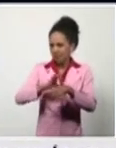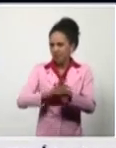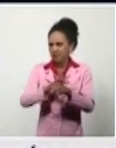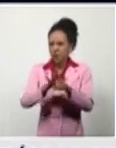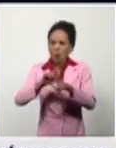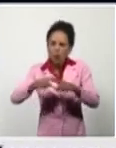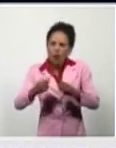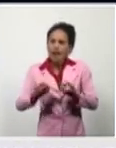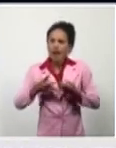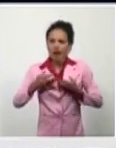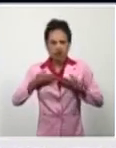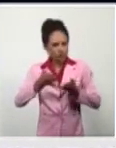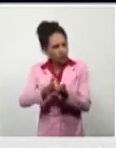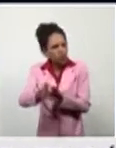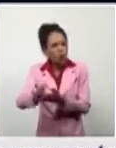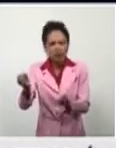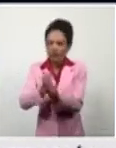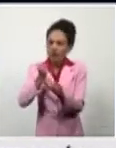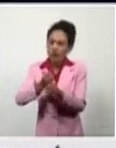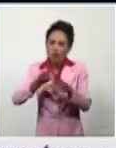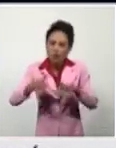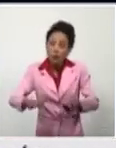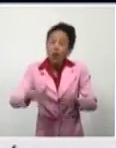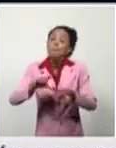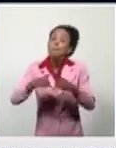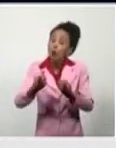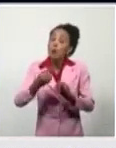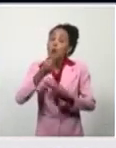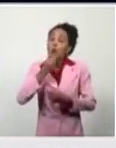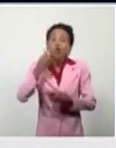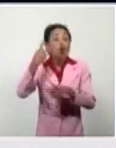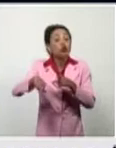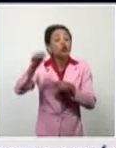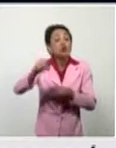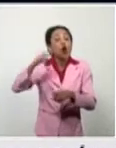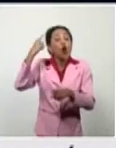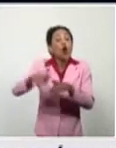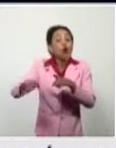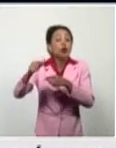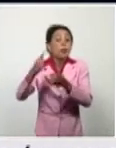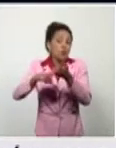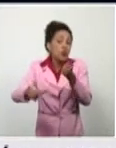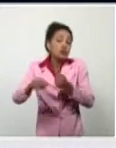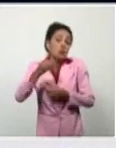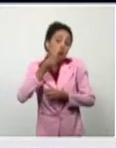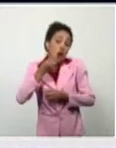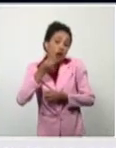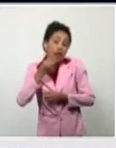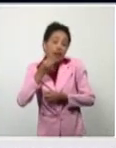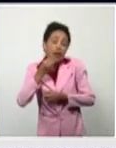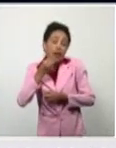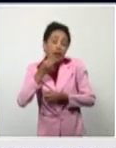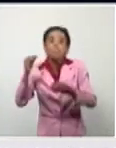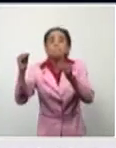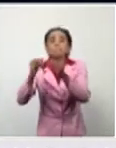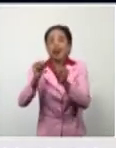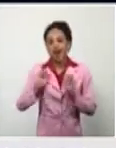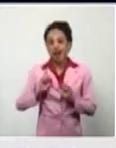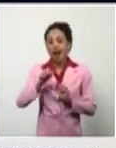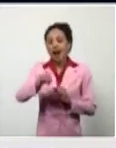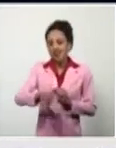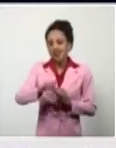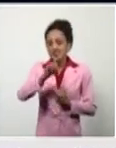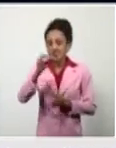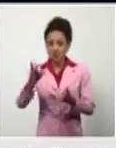These are the risks that can be experienced if the restrictions measures are lifted. although the time will come when that will have to